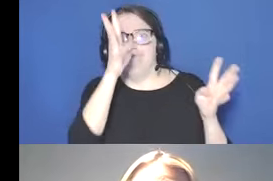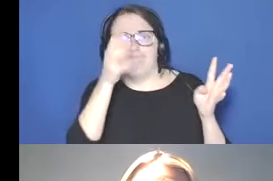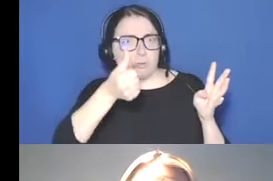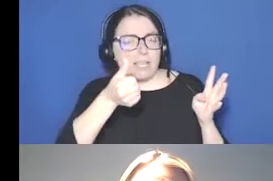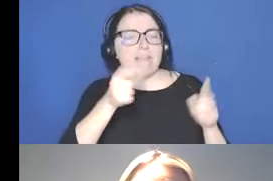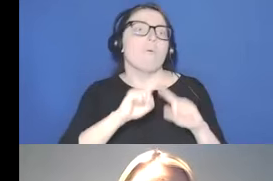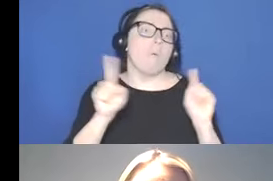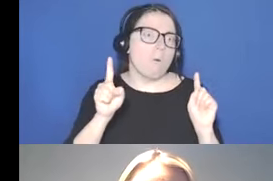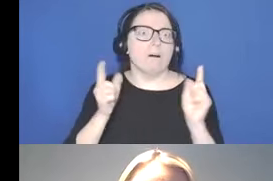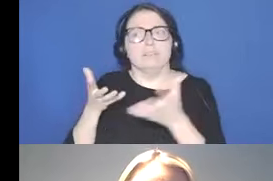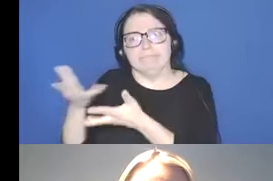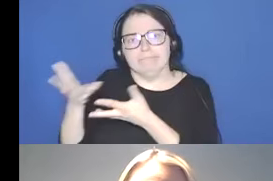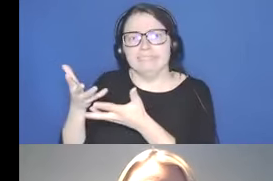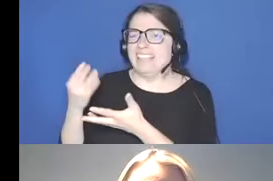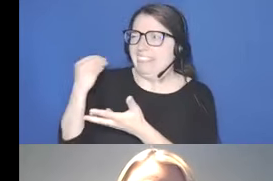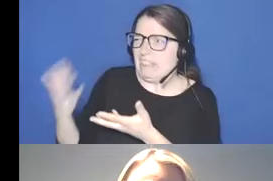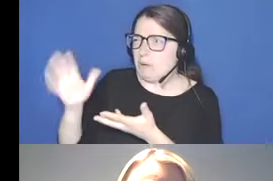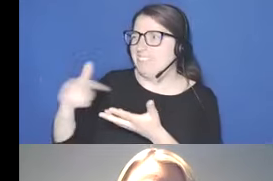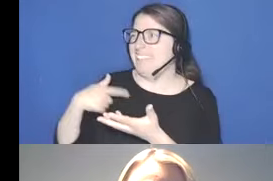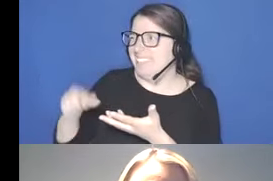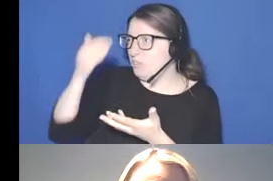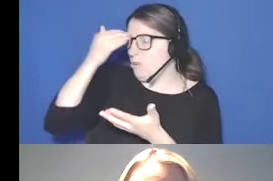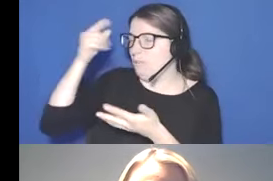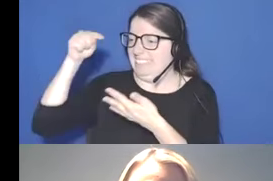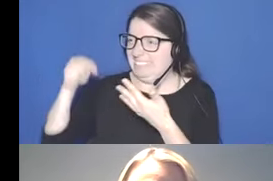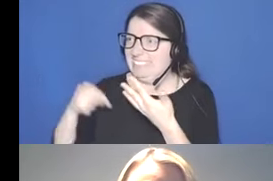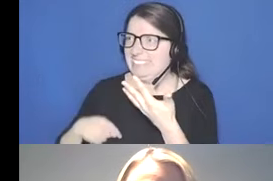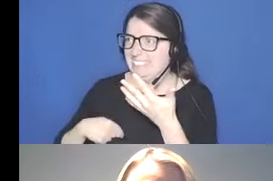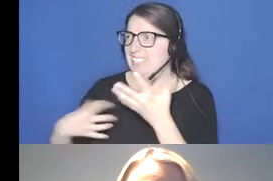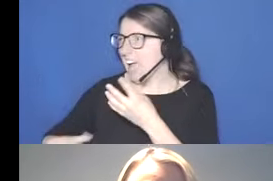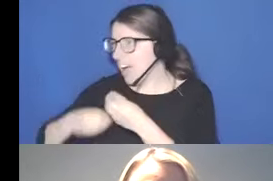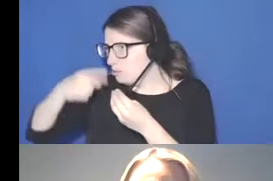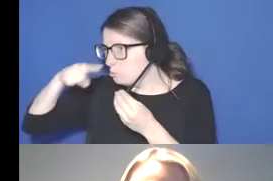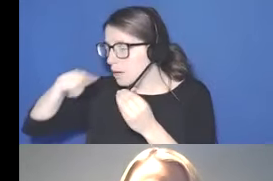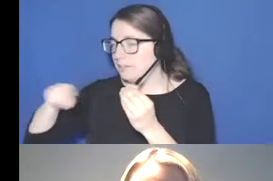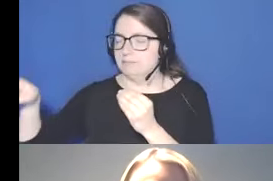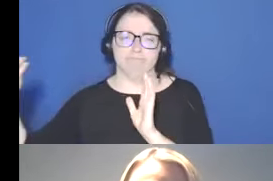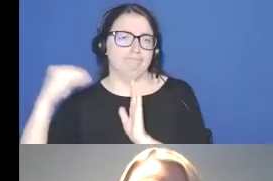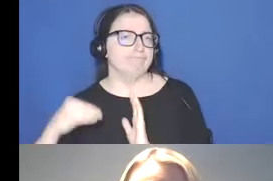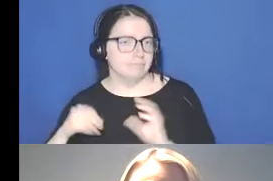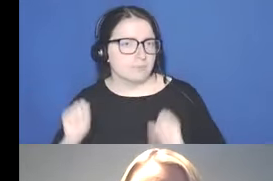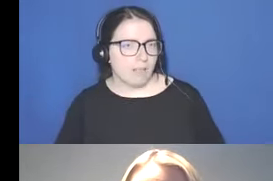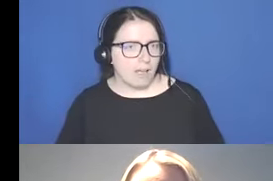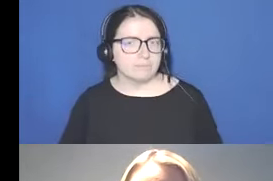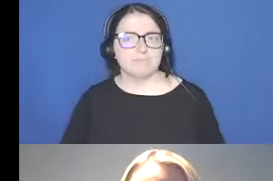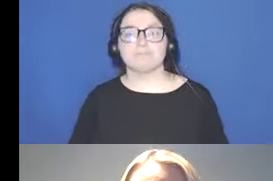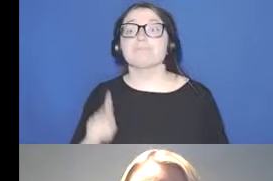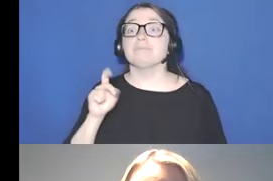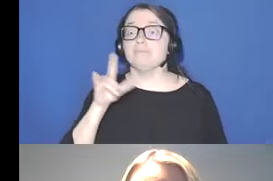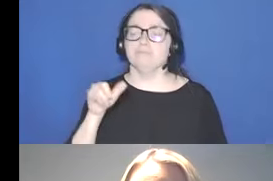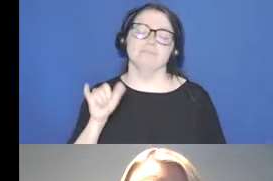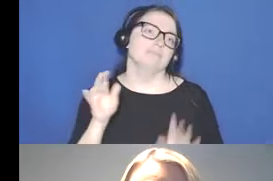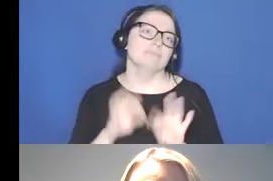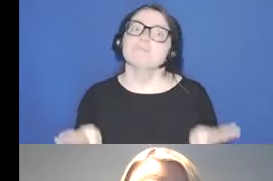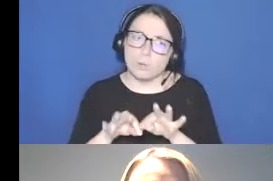that. And that's another thing I was going to add, Brenna. I know for my child, he's like a